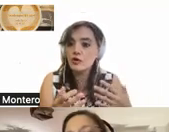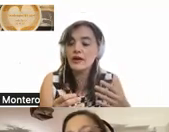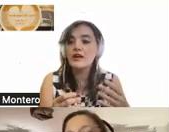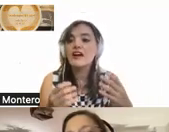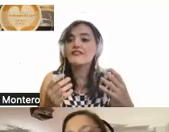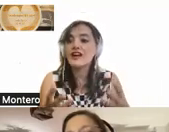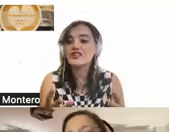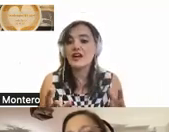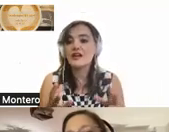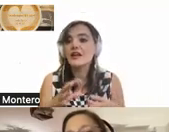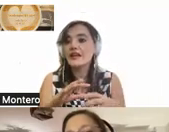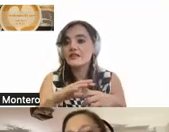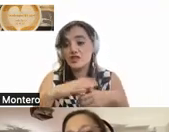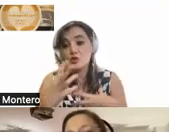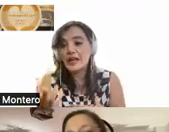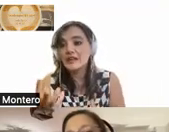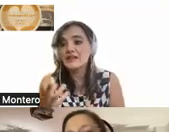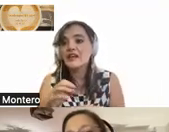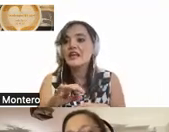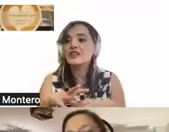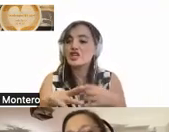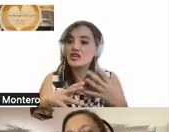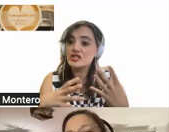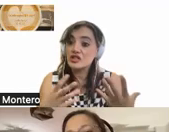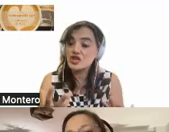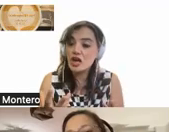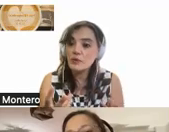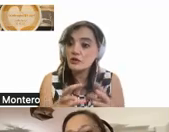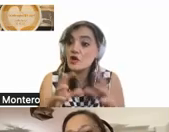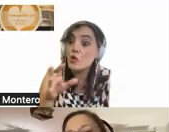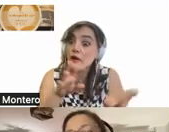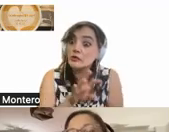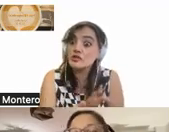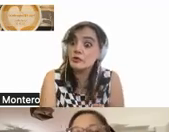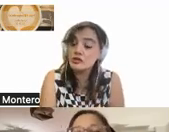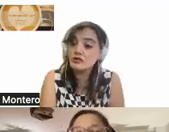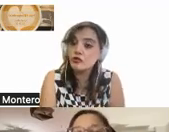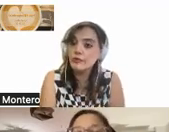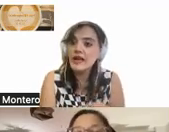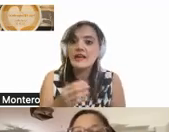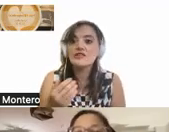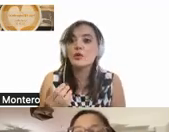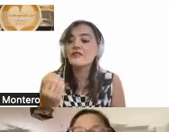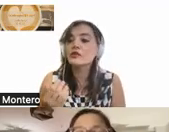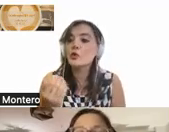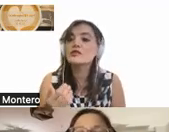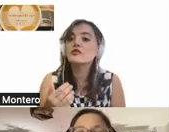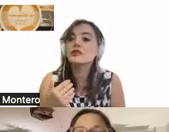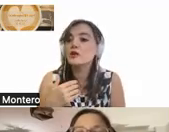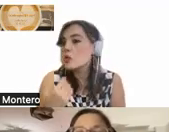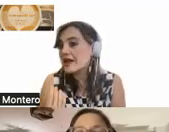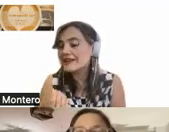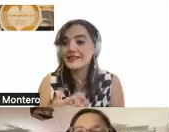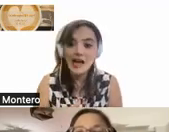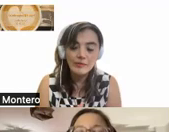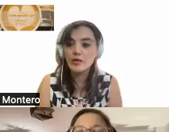severe trauma, fascia is strained. It changes its shape. It doesn't go back to its original form. And so even though you want to